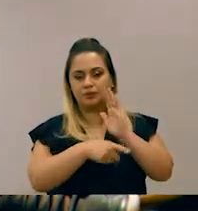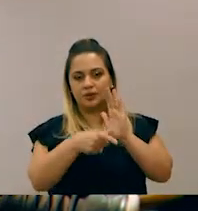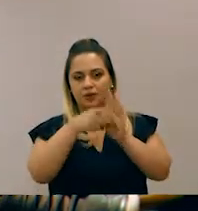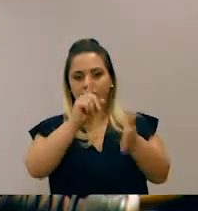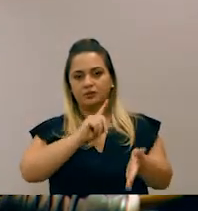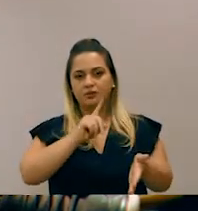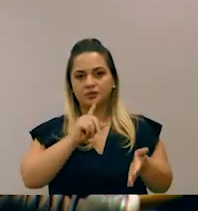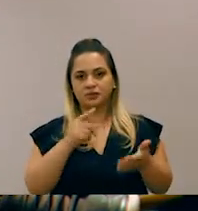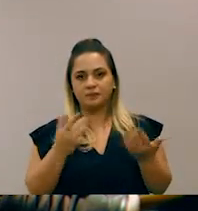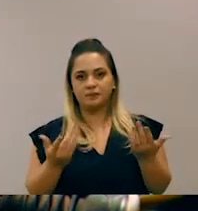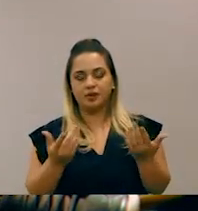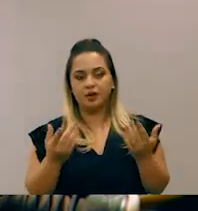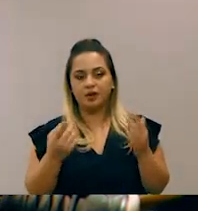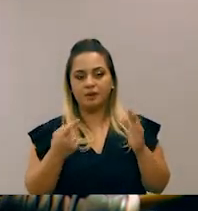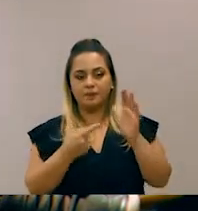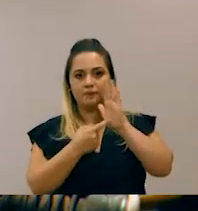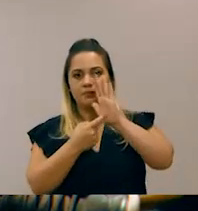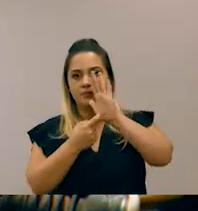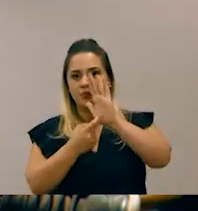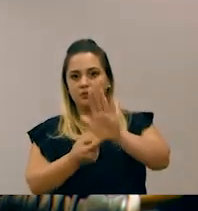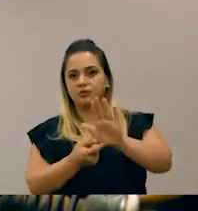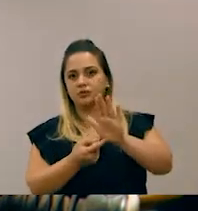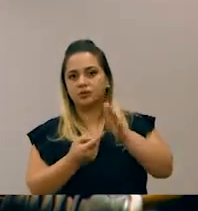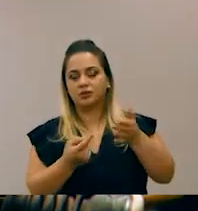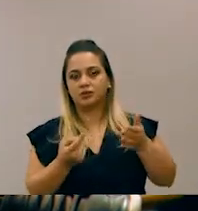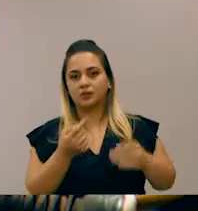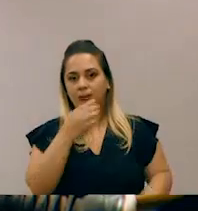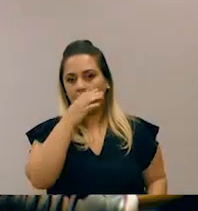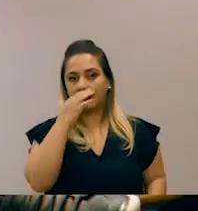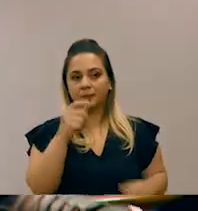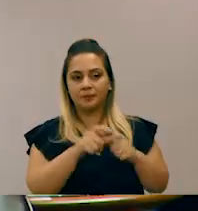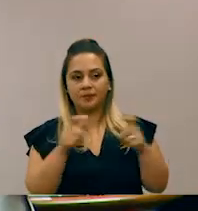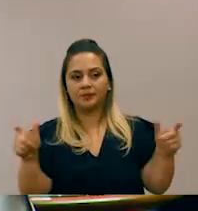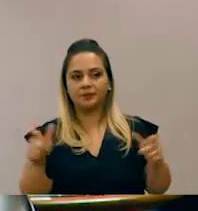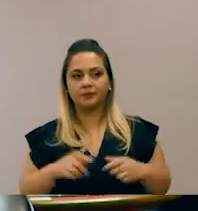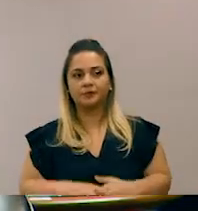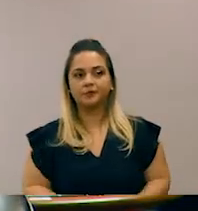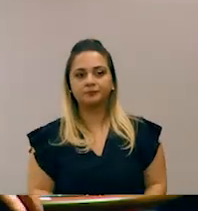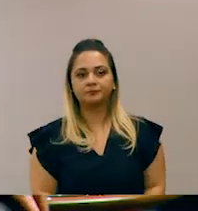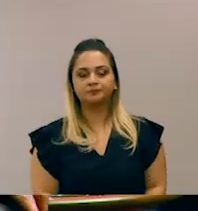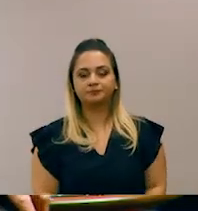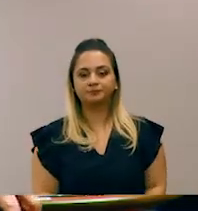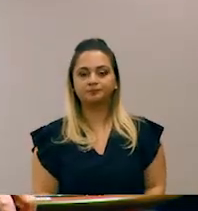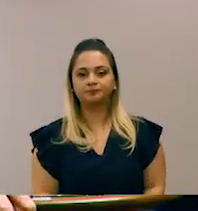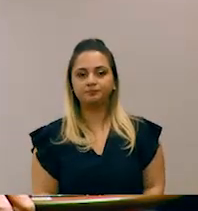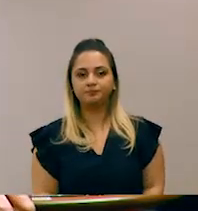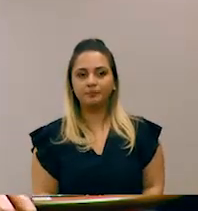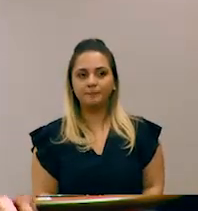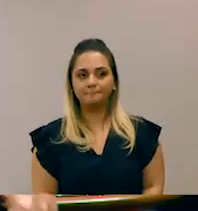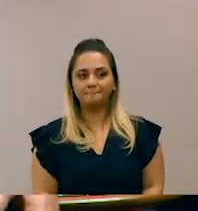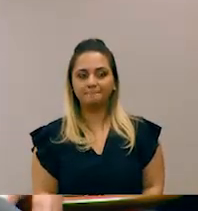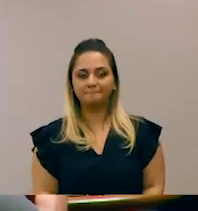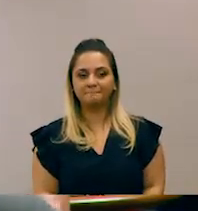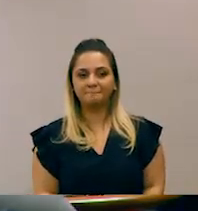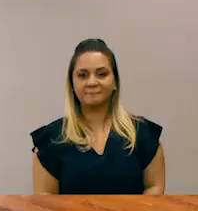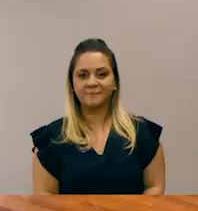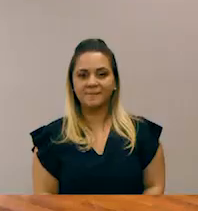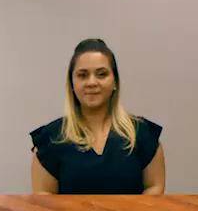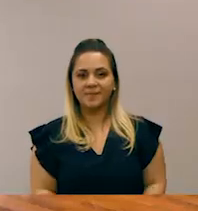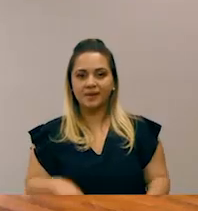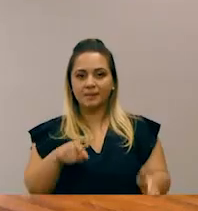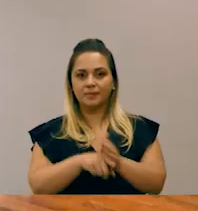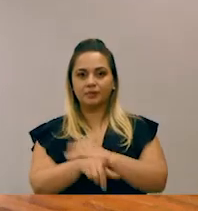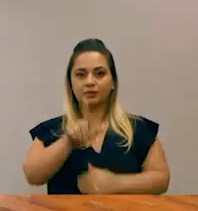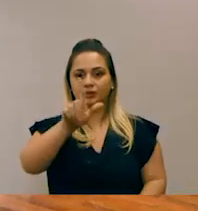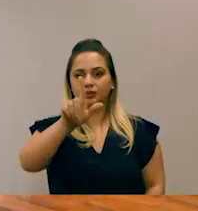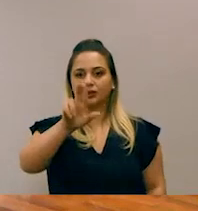chain, which would be the anticipation to the exposure of the risk that would be higher. A question